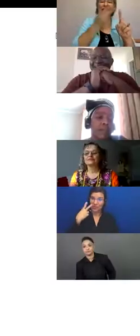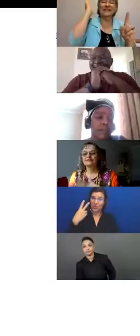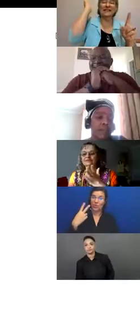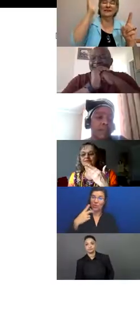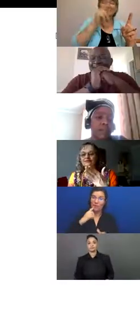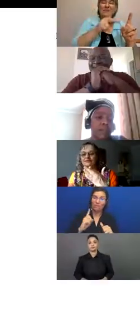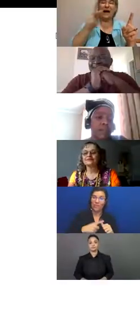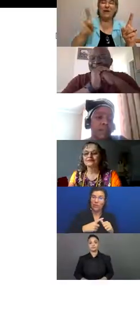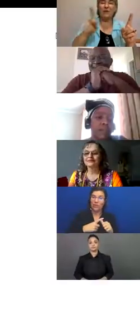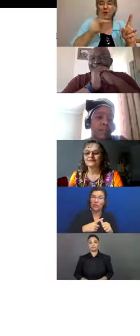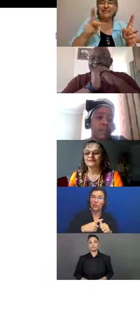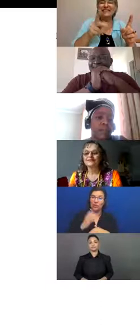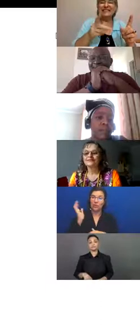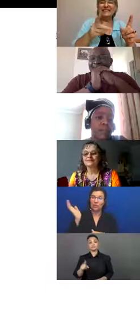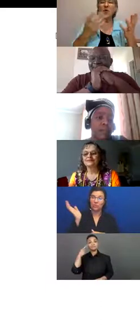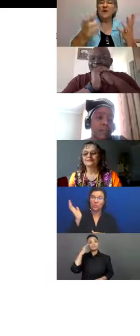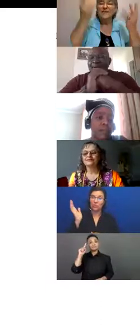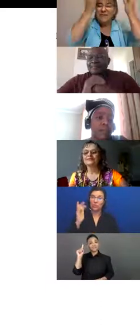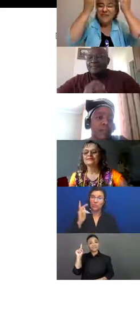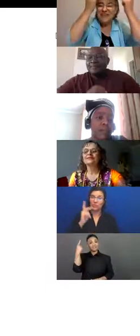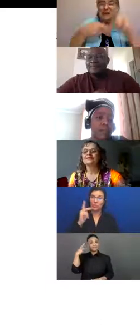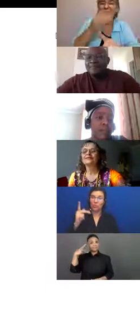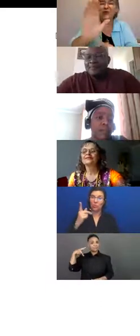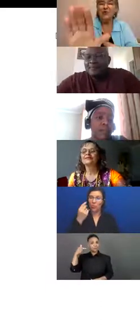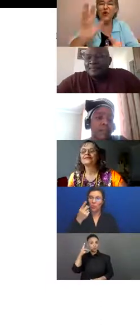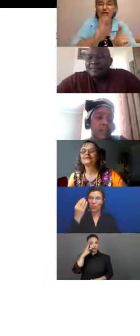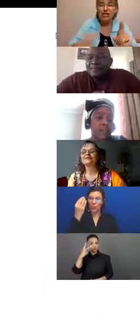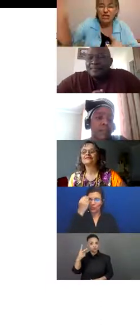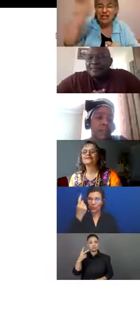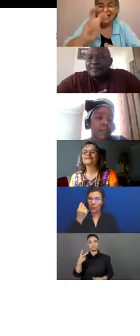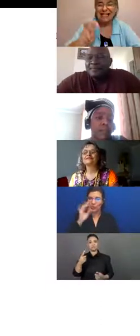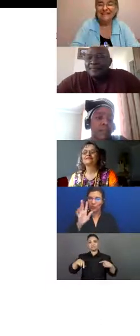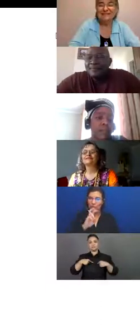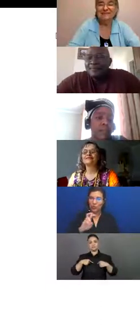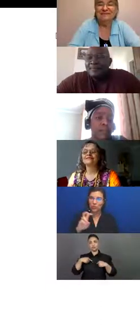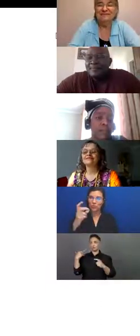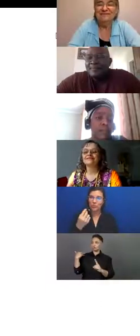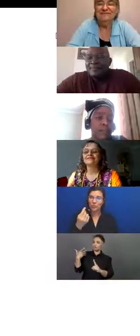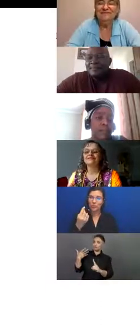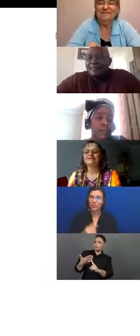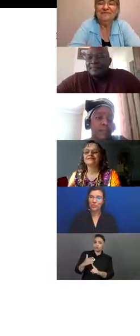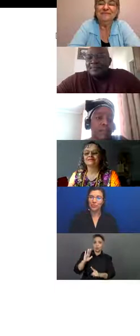first PowerPoints. What have you been thinking about your journey?